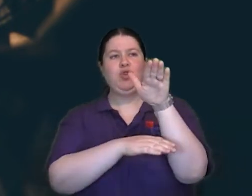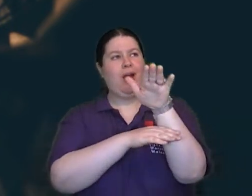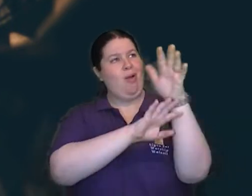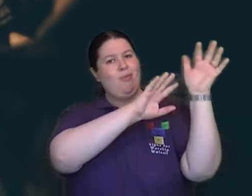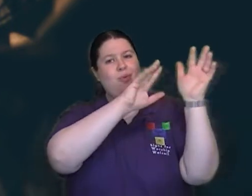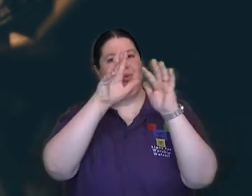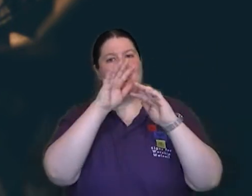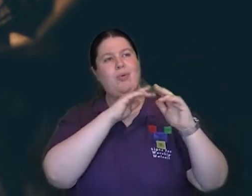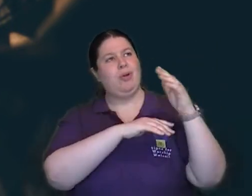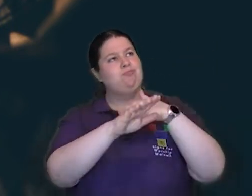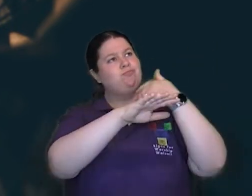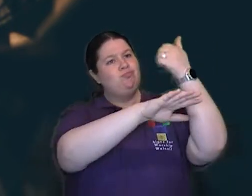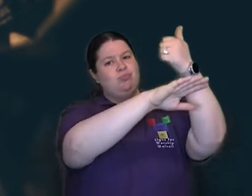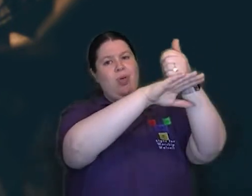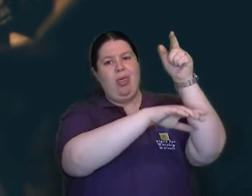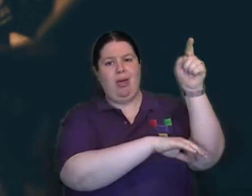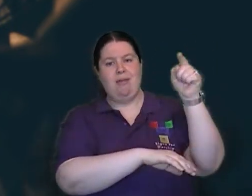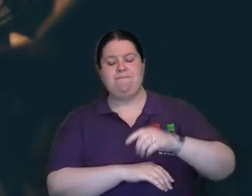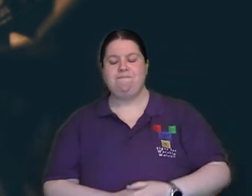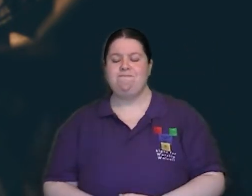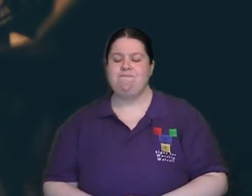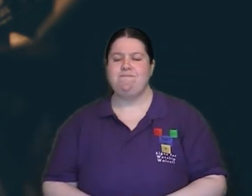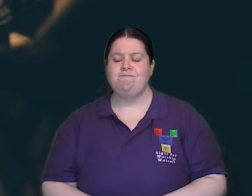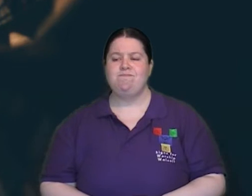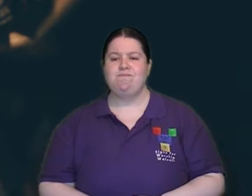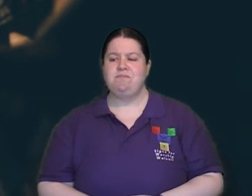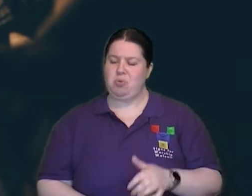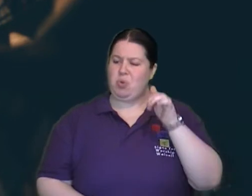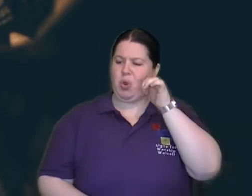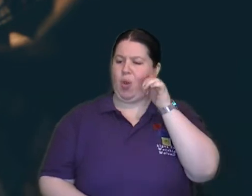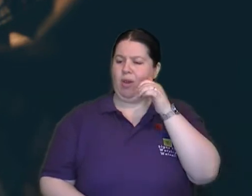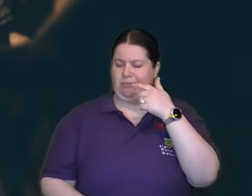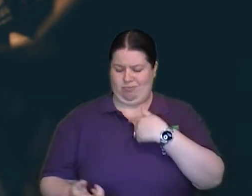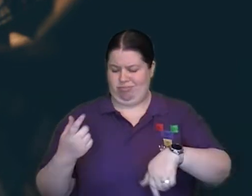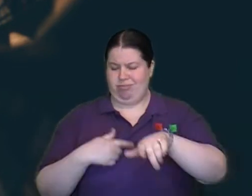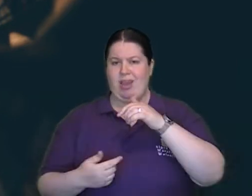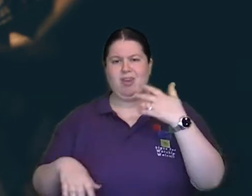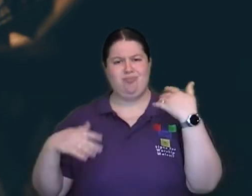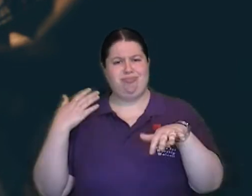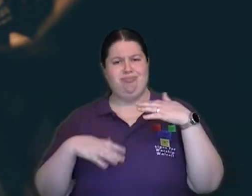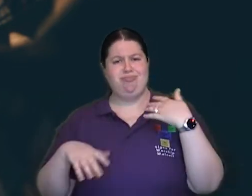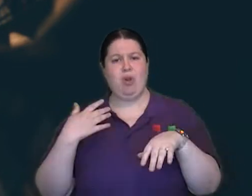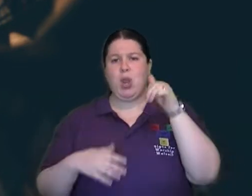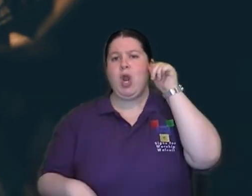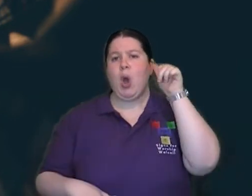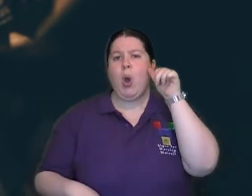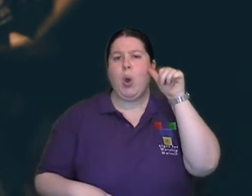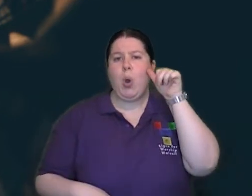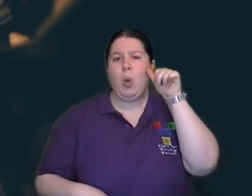hope of sharing the glory of God. And not only that, but we also boast in our